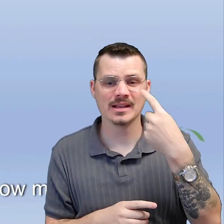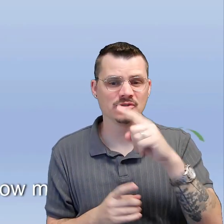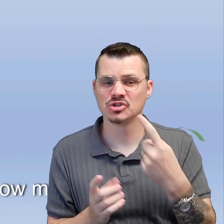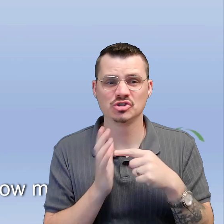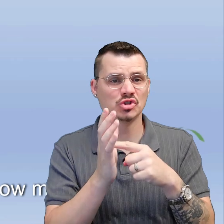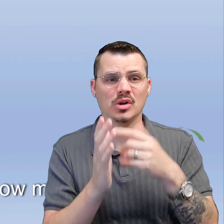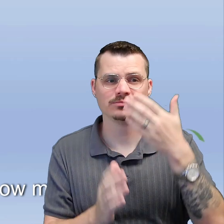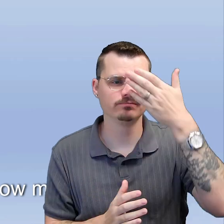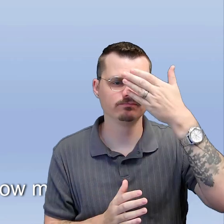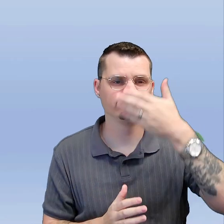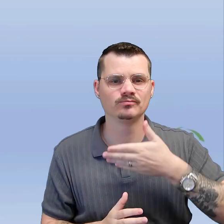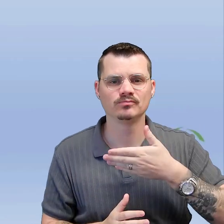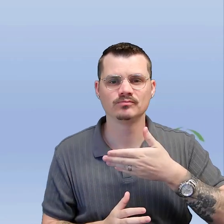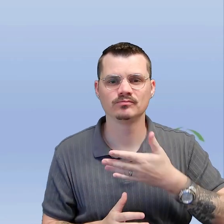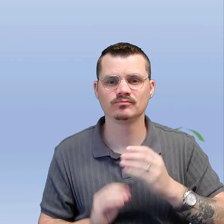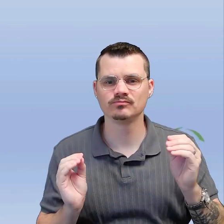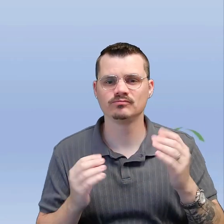just doesn't seem to show much.